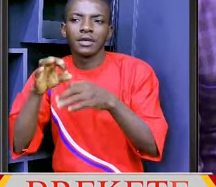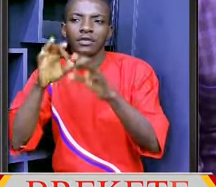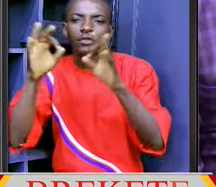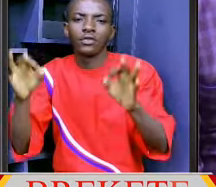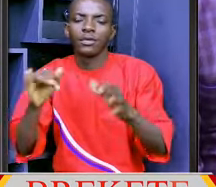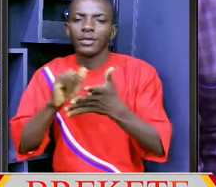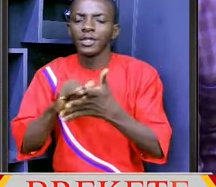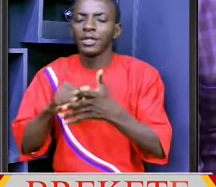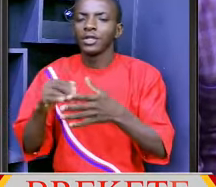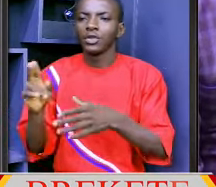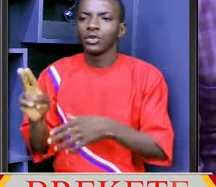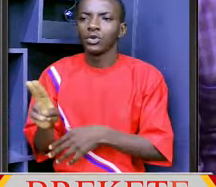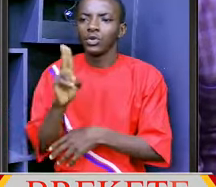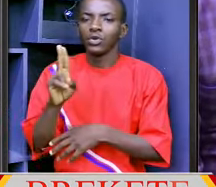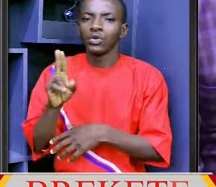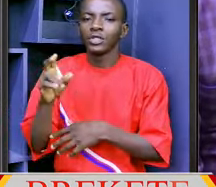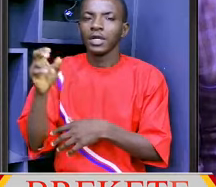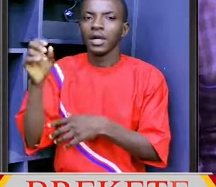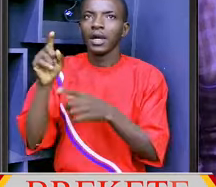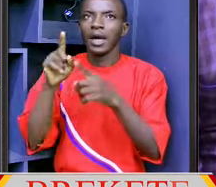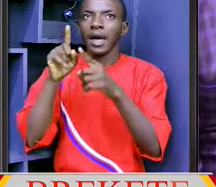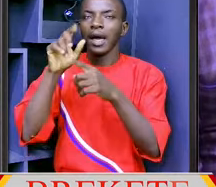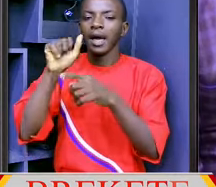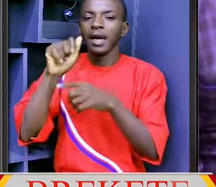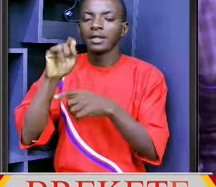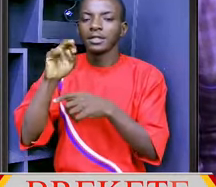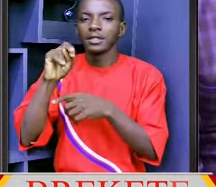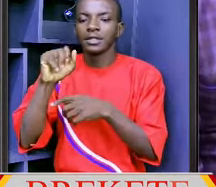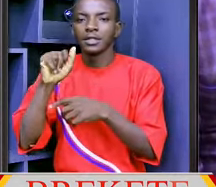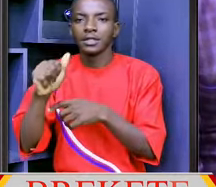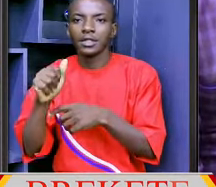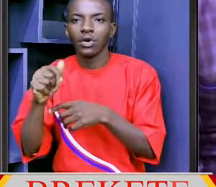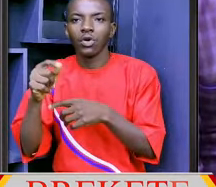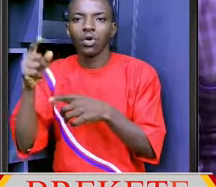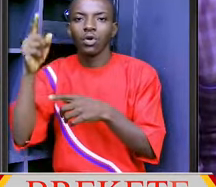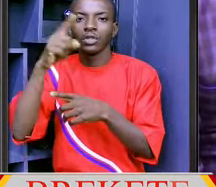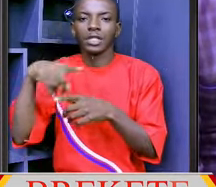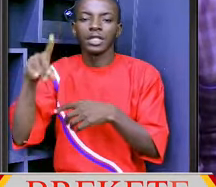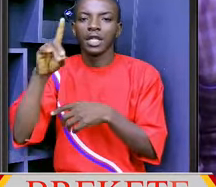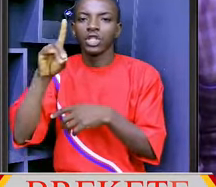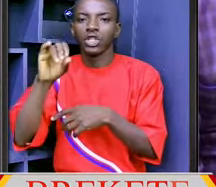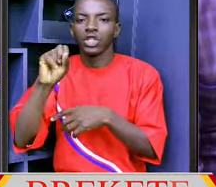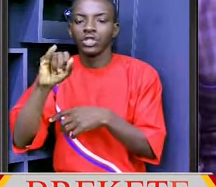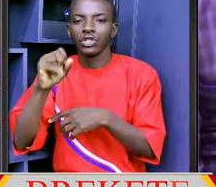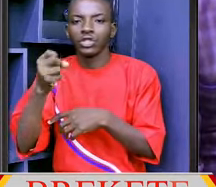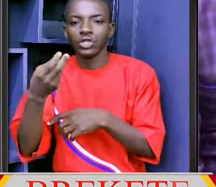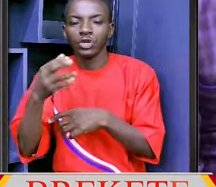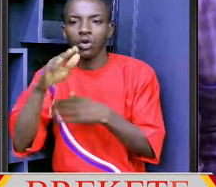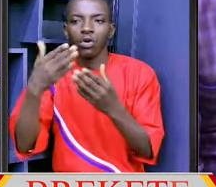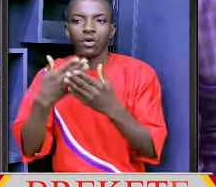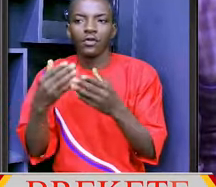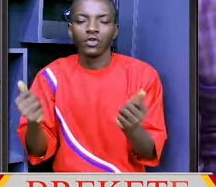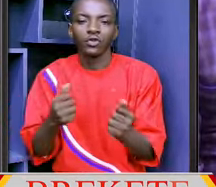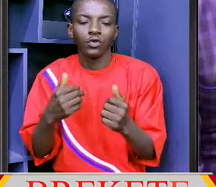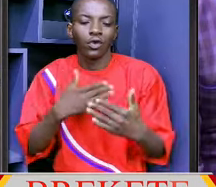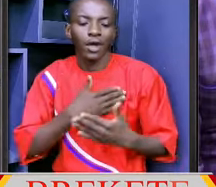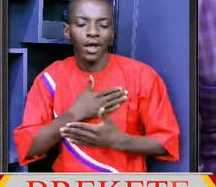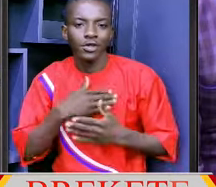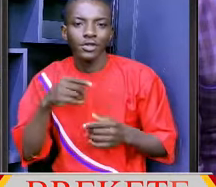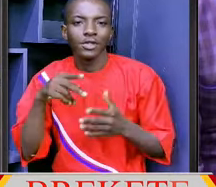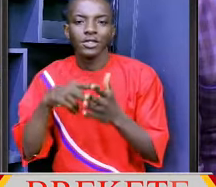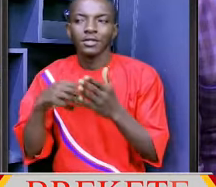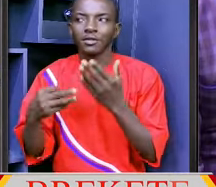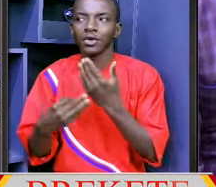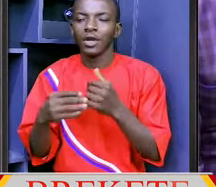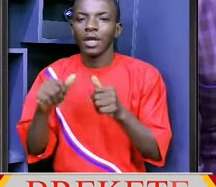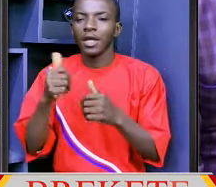decoder where they use antenna or the decoder where they use satellite dish, all of us go follow enjoy for this promo.